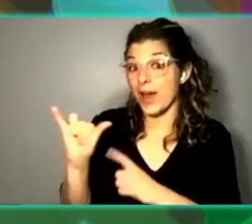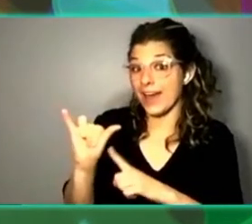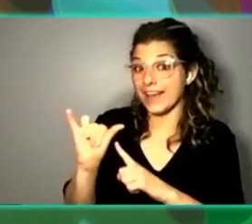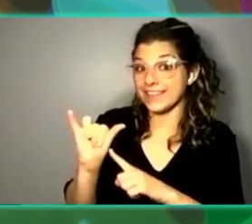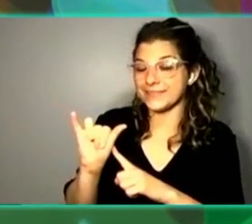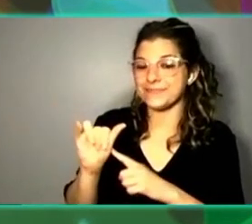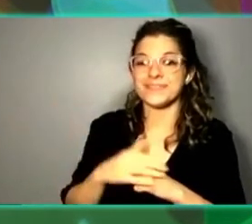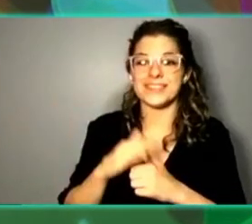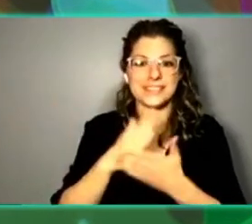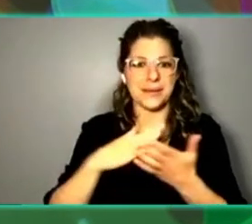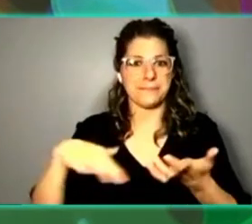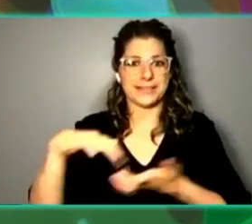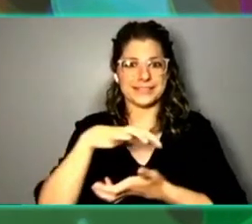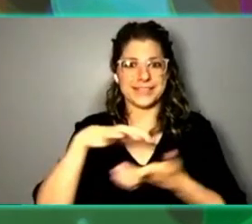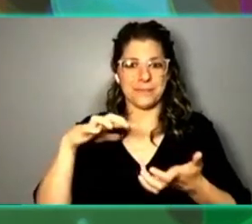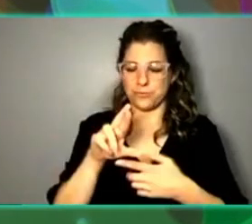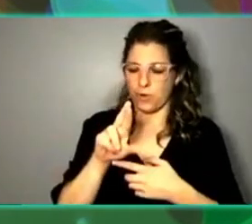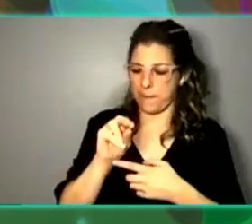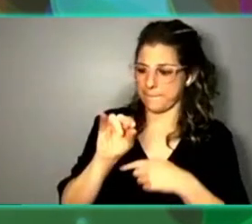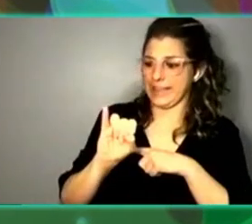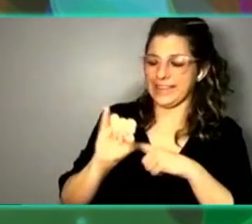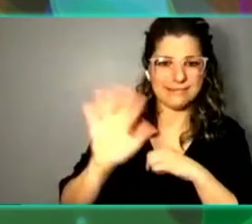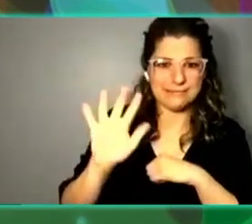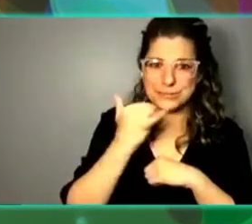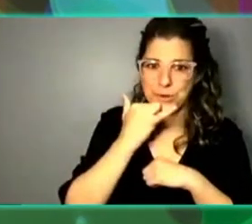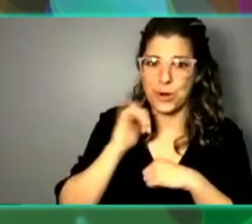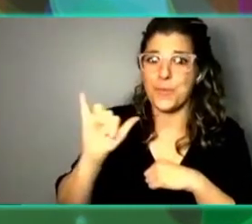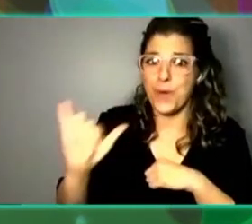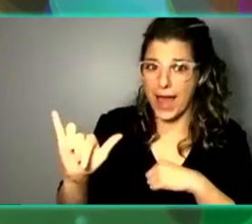some mix-ups lately.